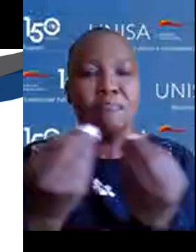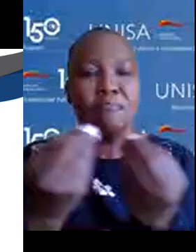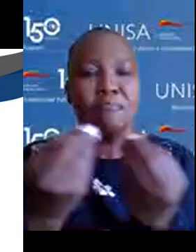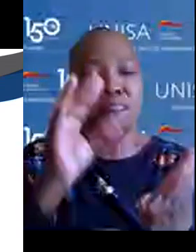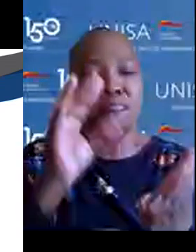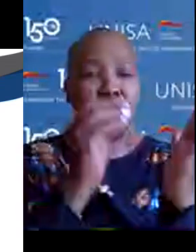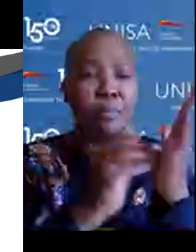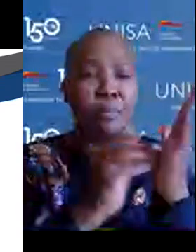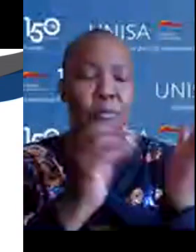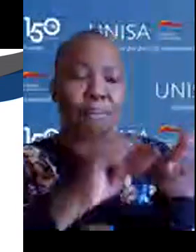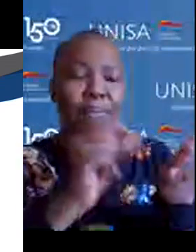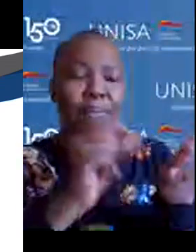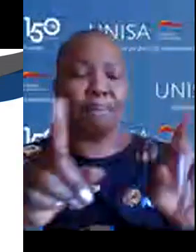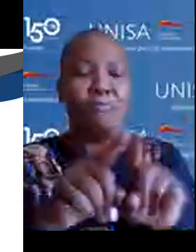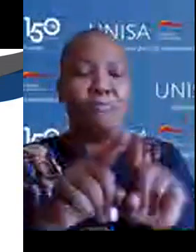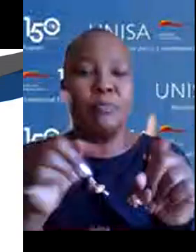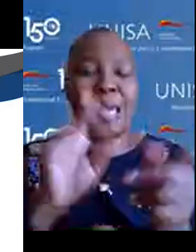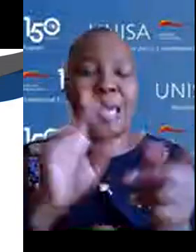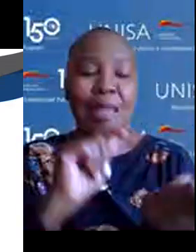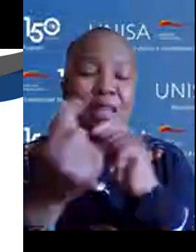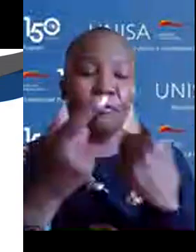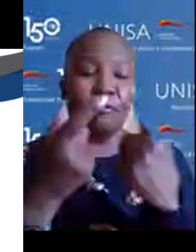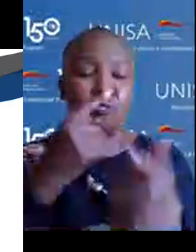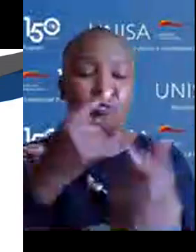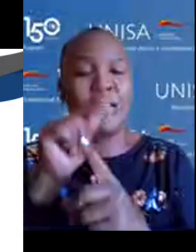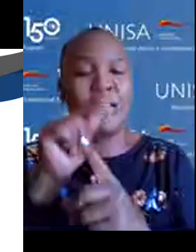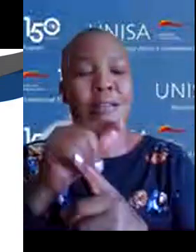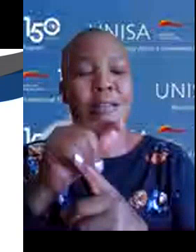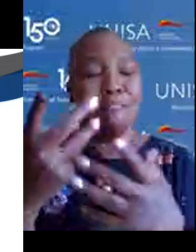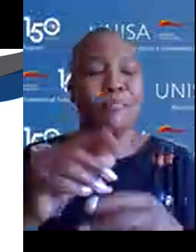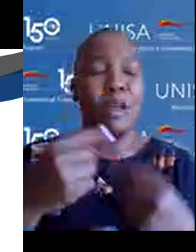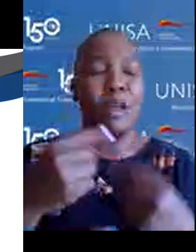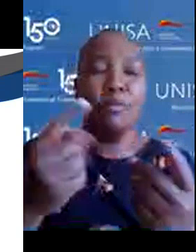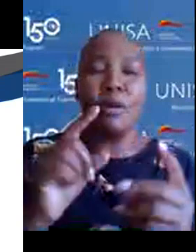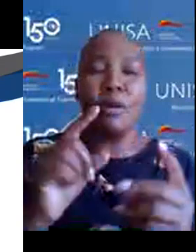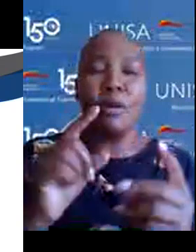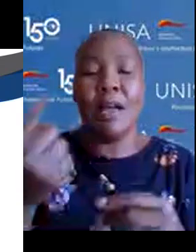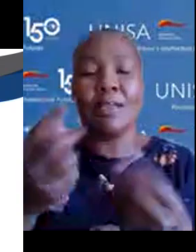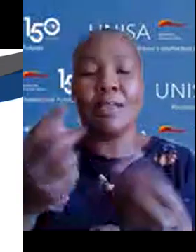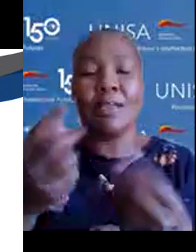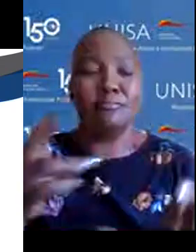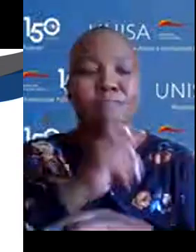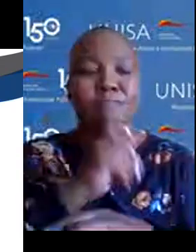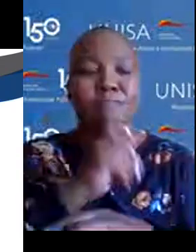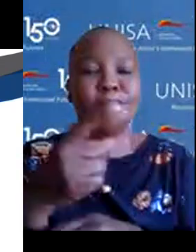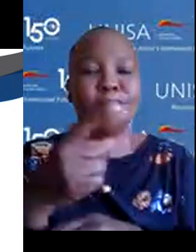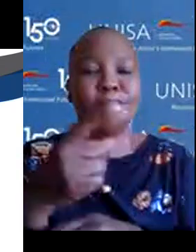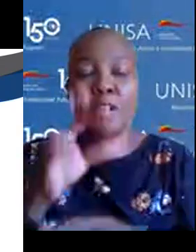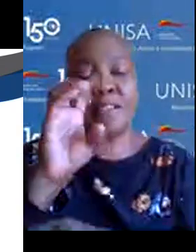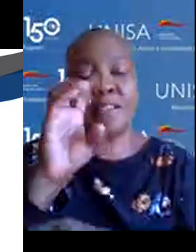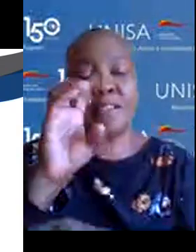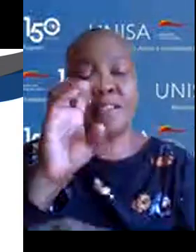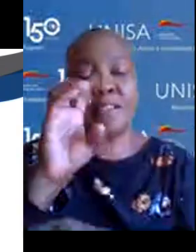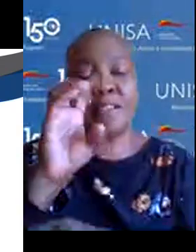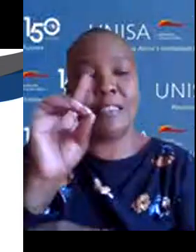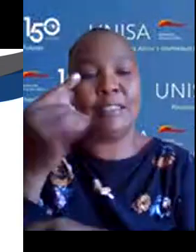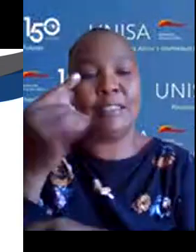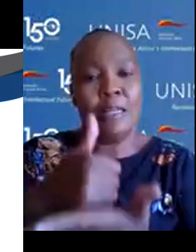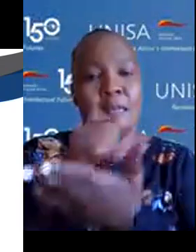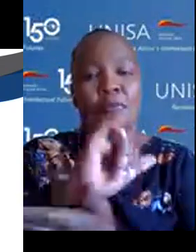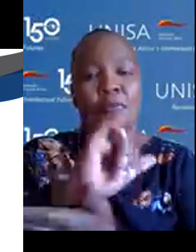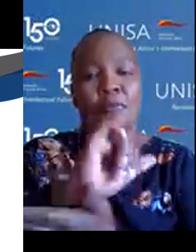for instance, and get the translation for it. Really delve into what are the tools that you can use in Edge to help you improve your understanding